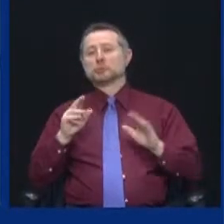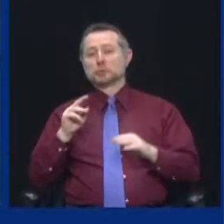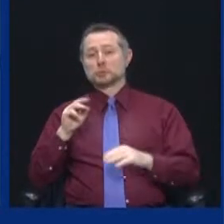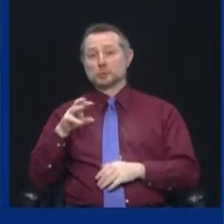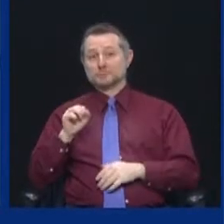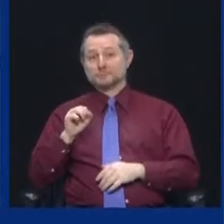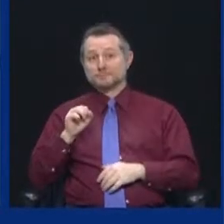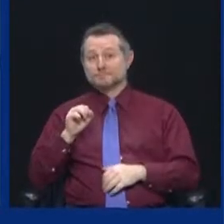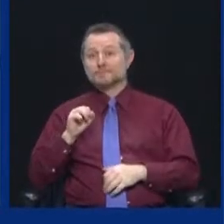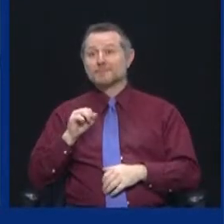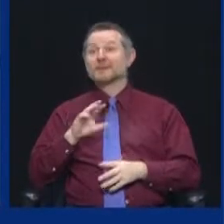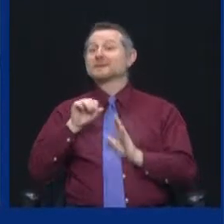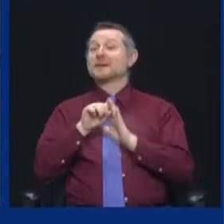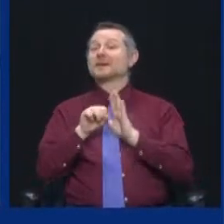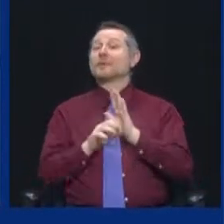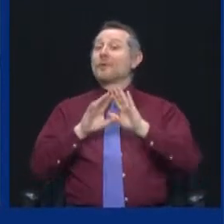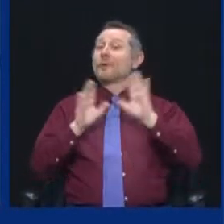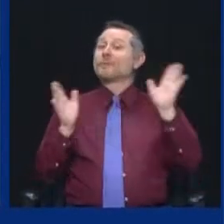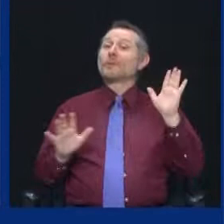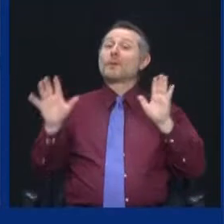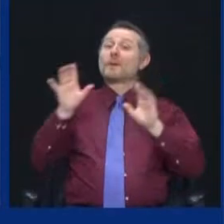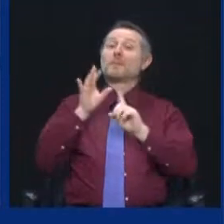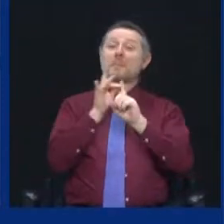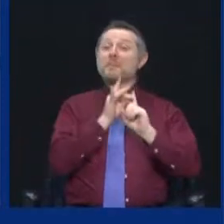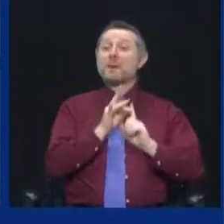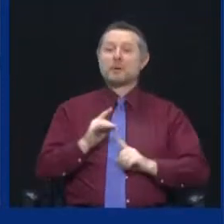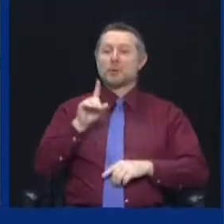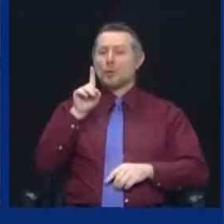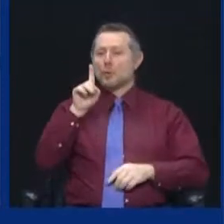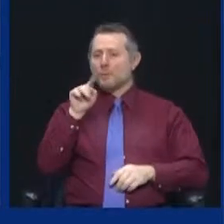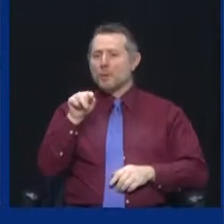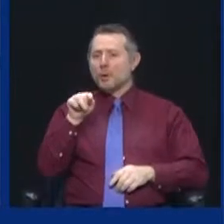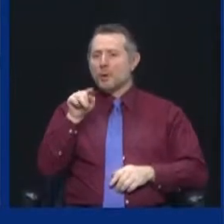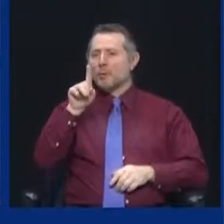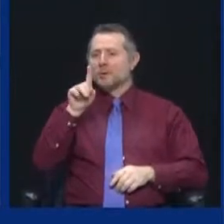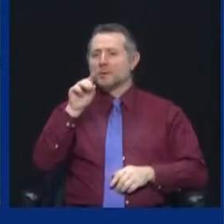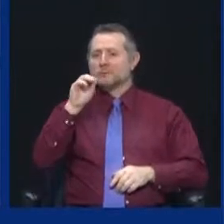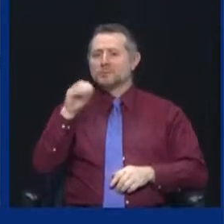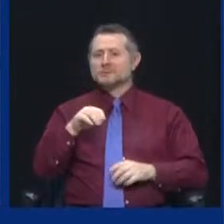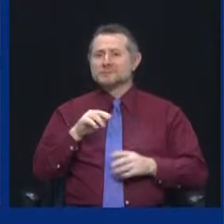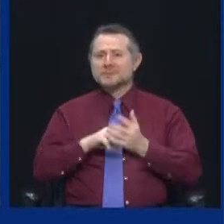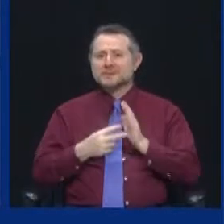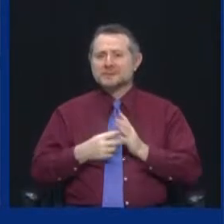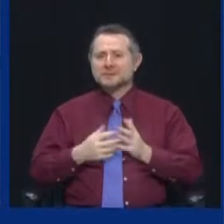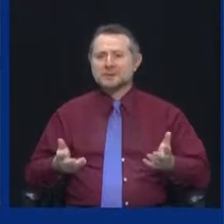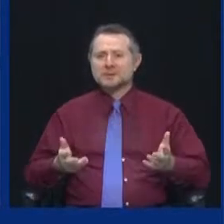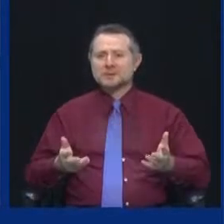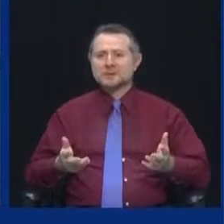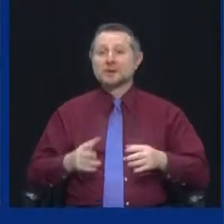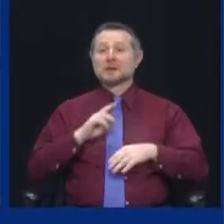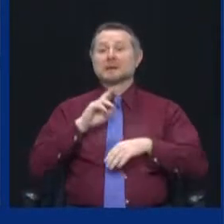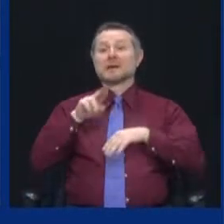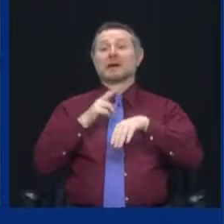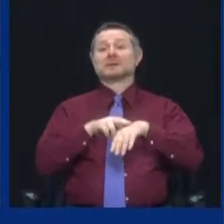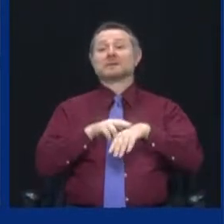Our statewide positivity rate is 1.1. What does that mean? The national